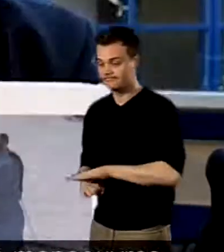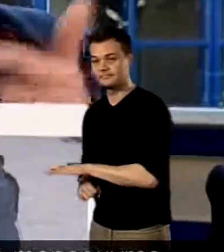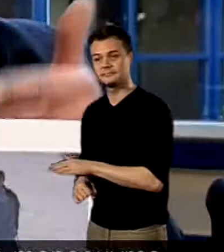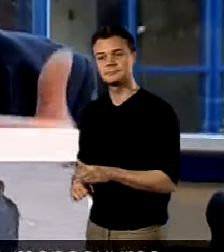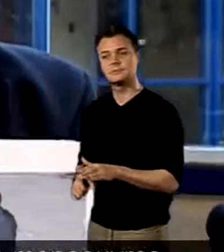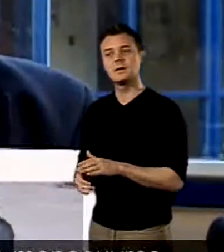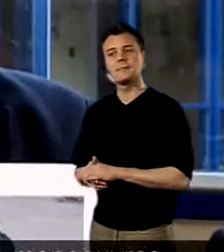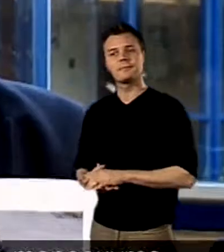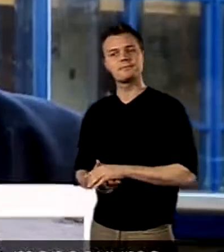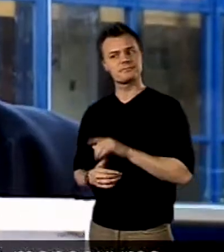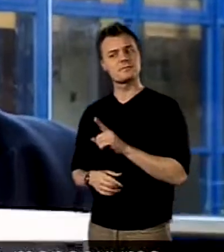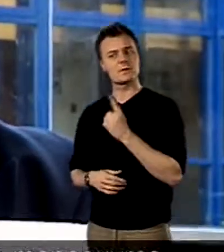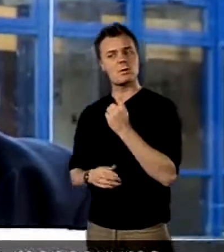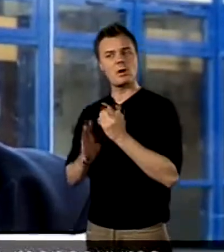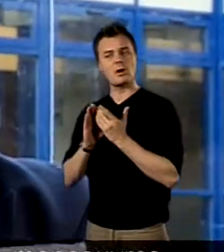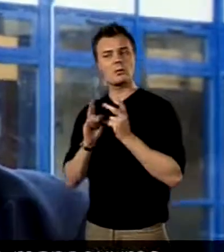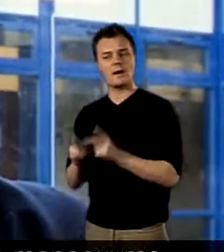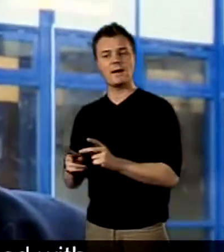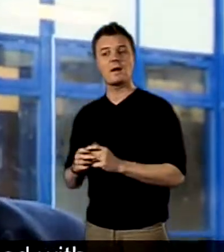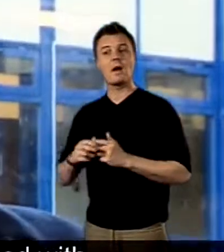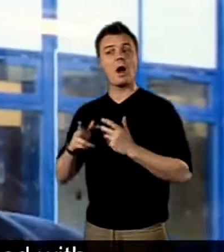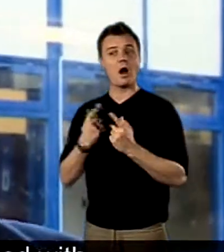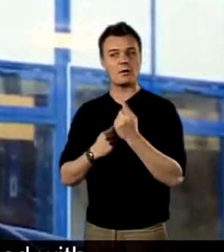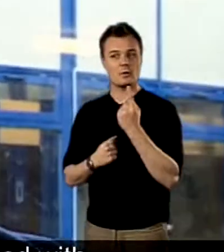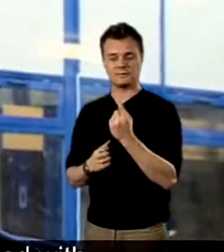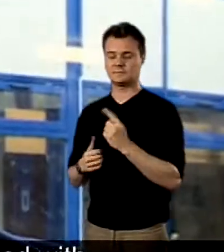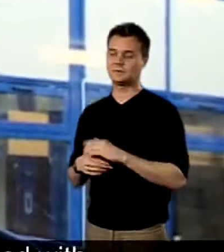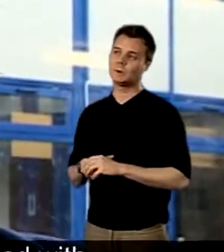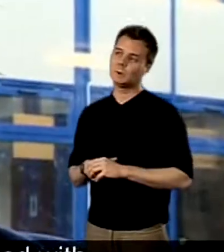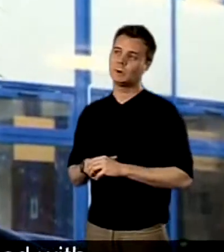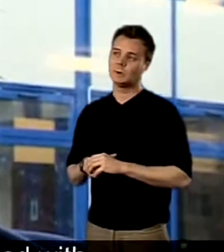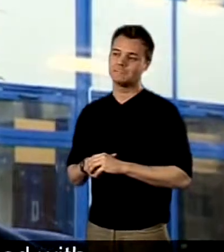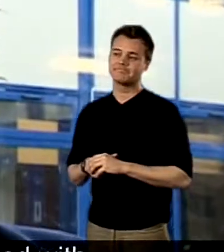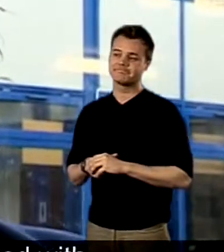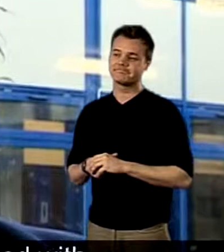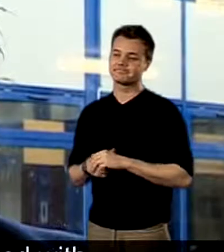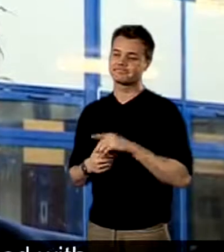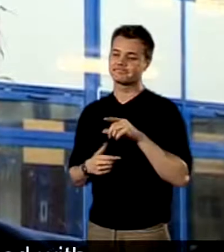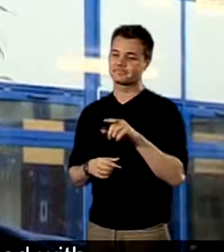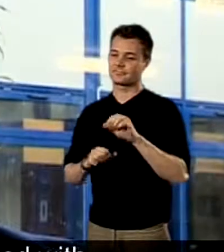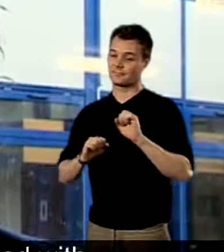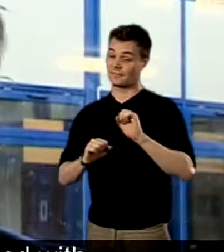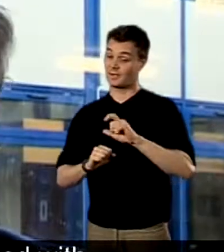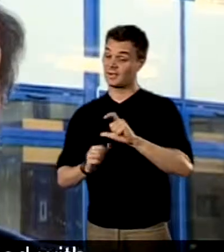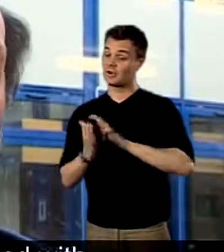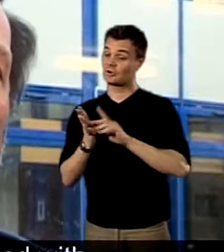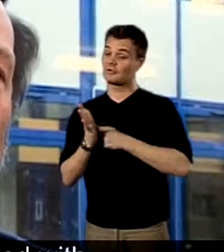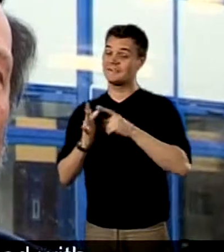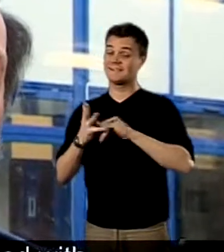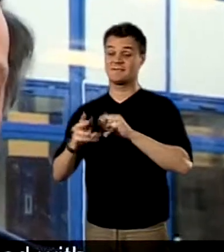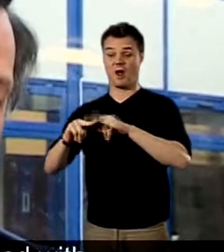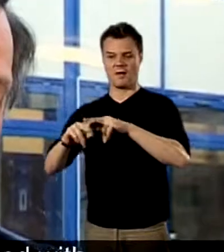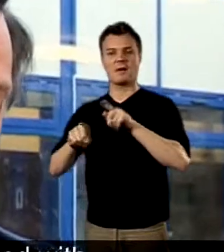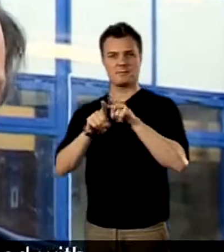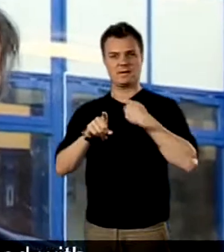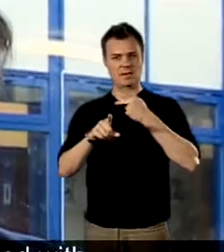that. That's one, and then there's another one that Chris's dad and I have worked with,